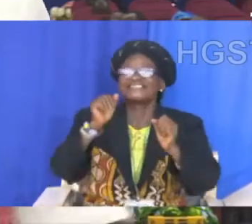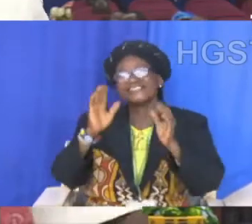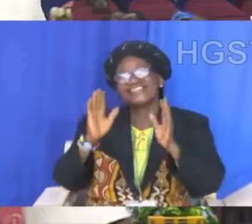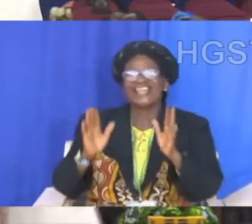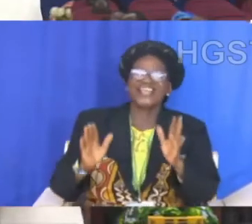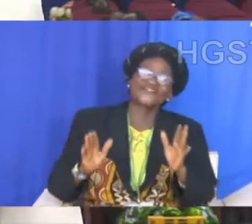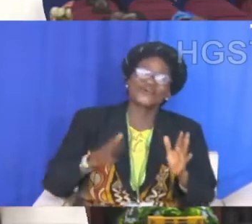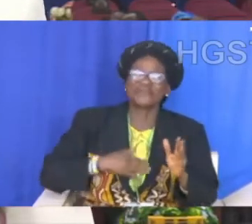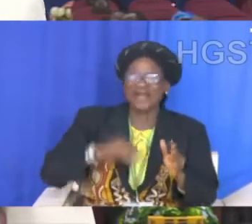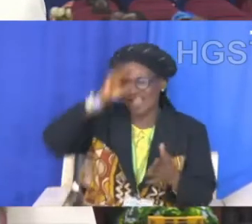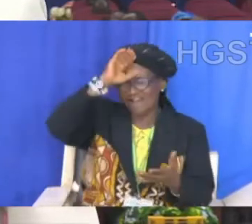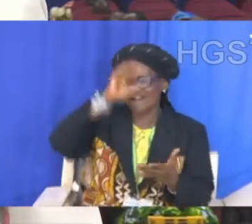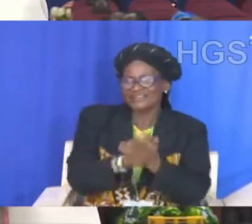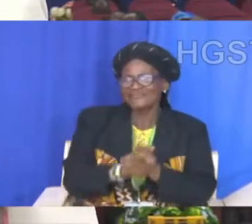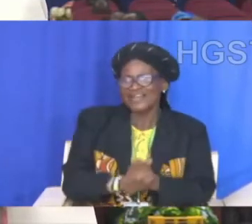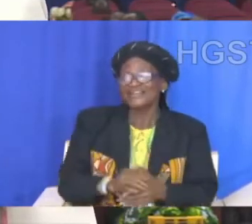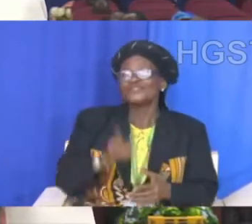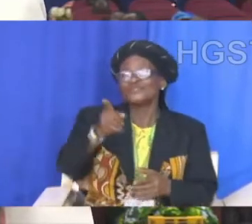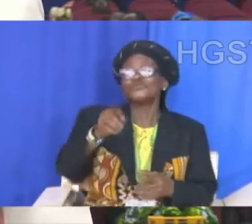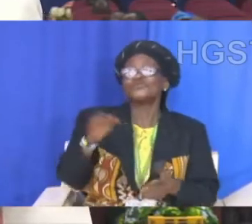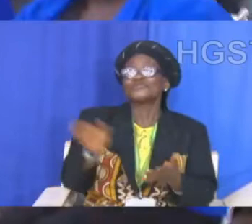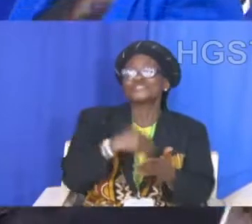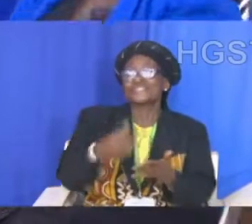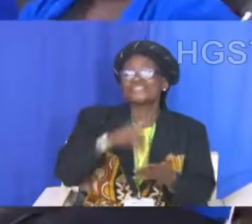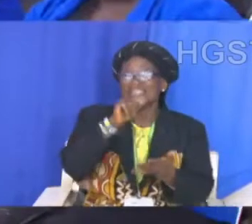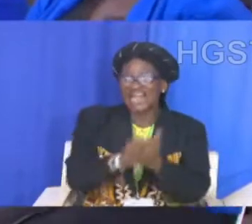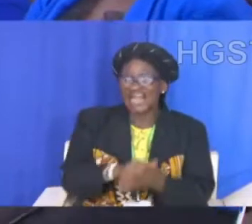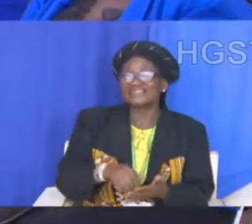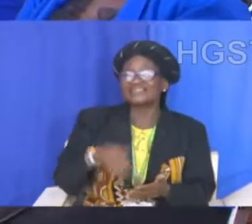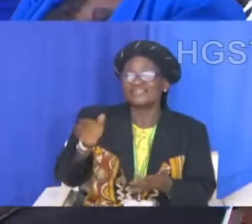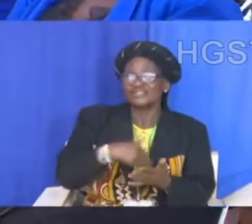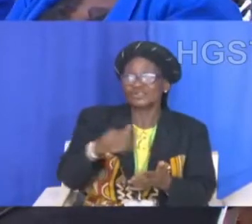You sing that song and see what God will do.